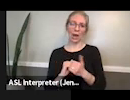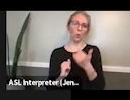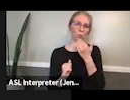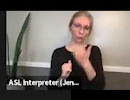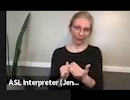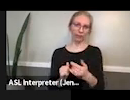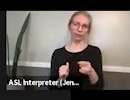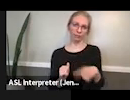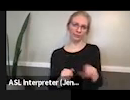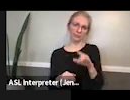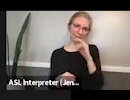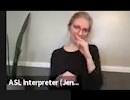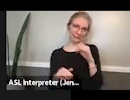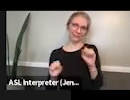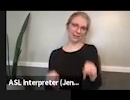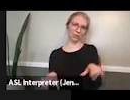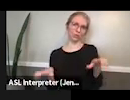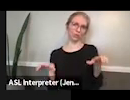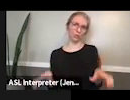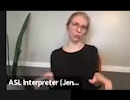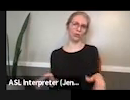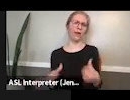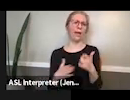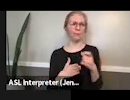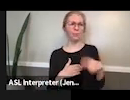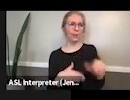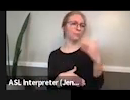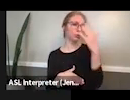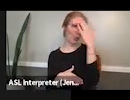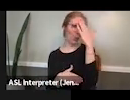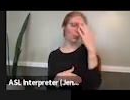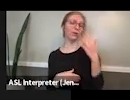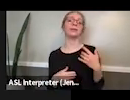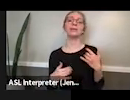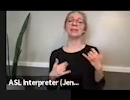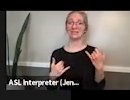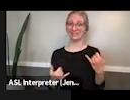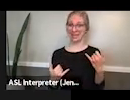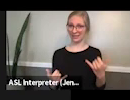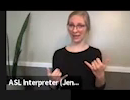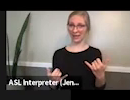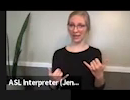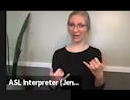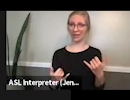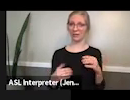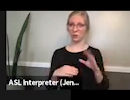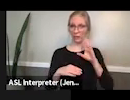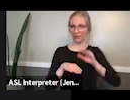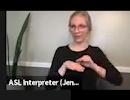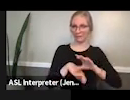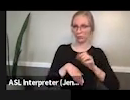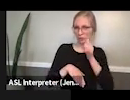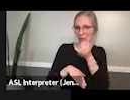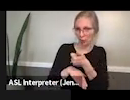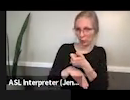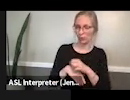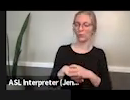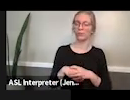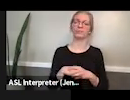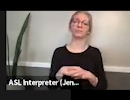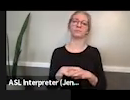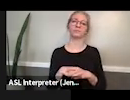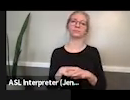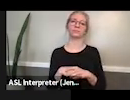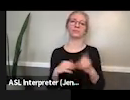do. Help them know that today influences tomorrow,